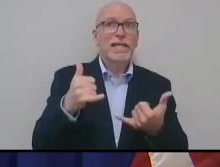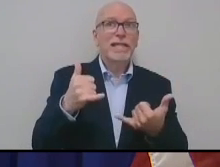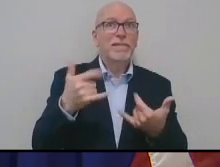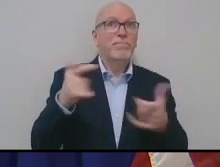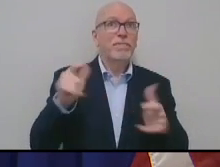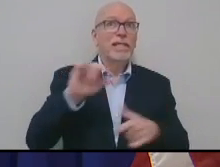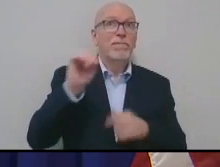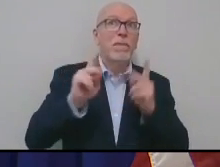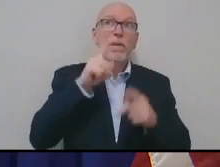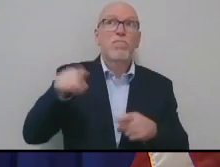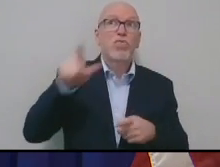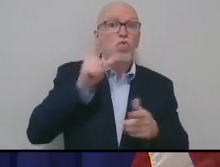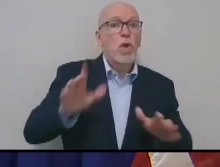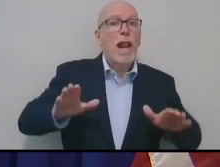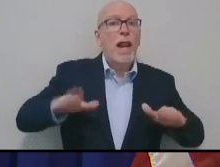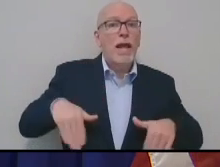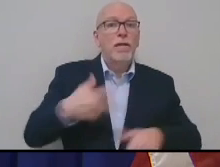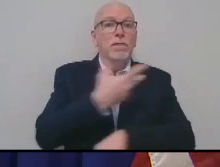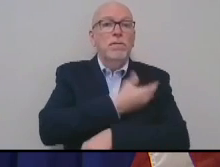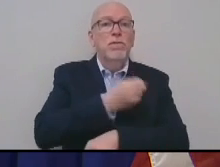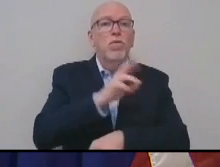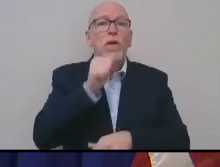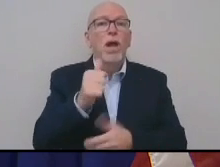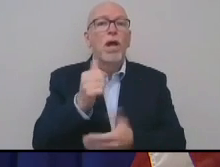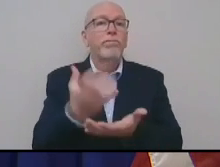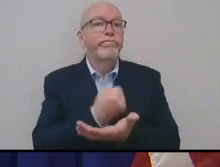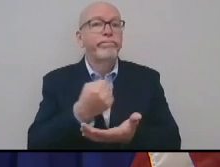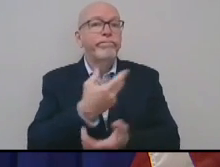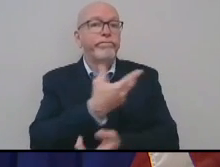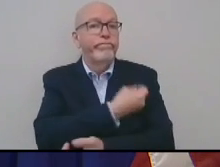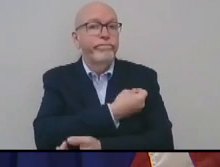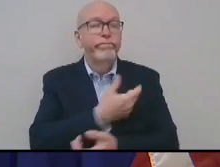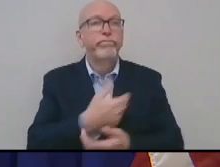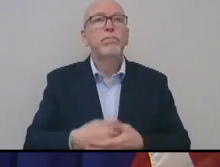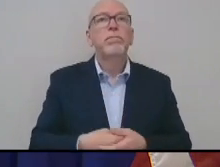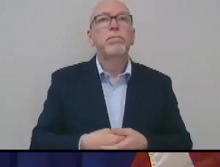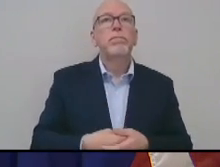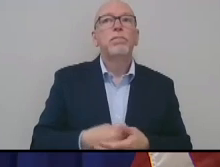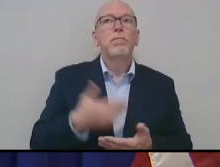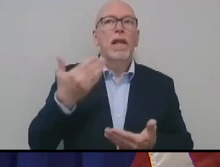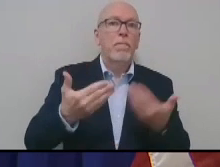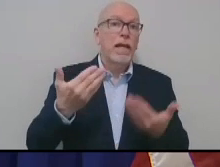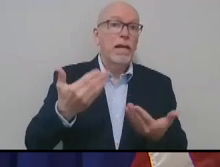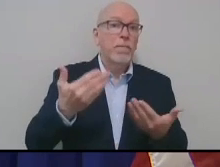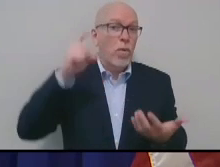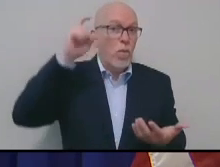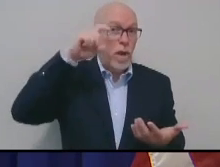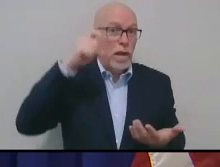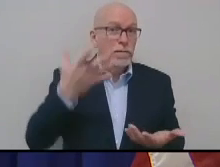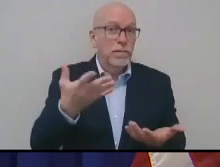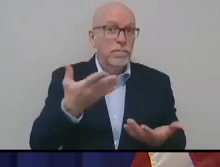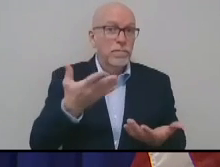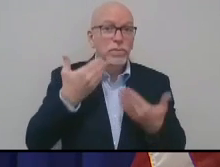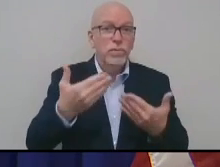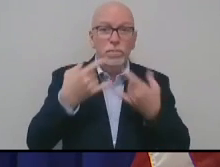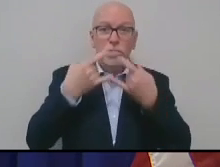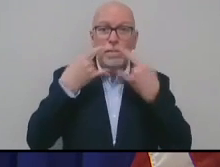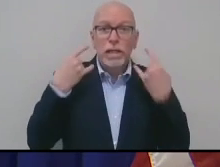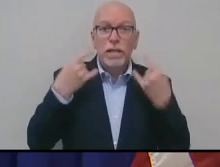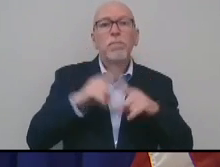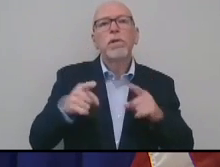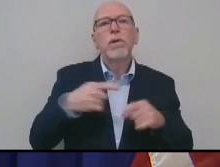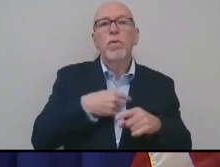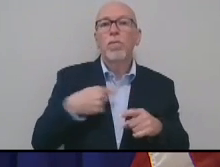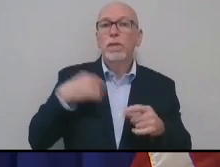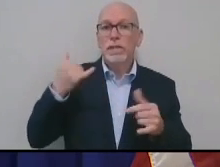have not had the opportunity or taken the opportunity yet to get vaccinated, it's probably wise to still have your mask on. But we are rapidly